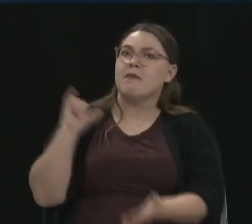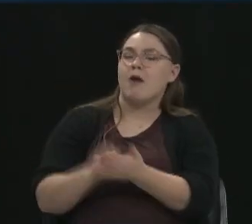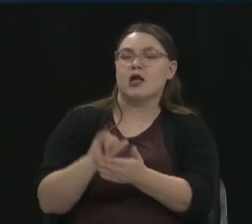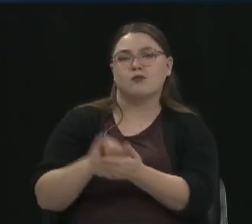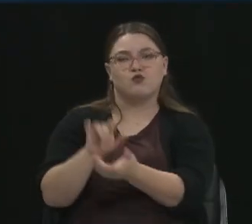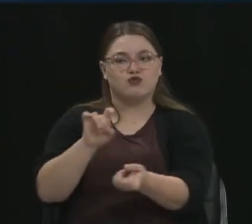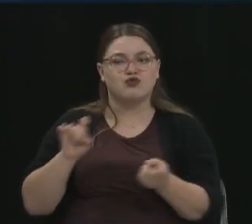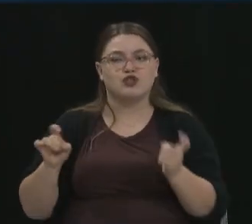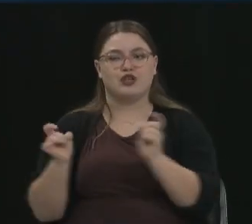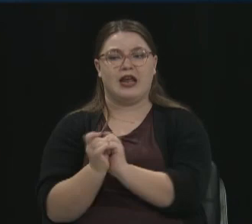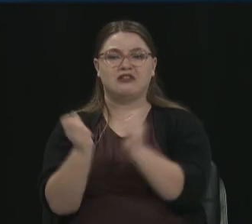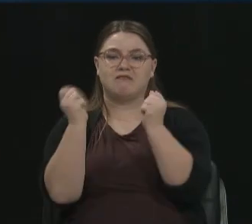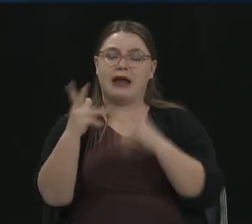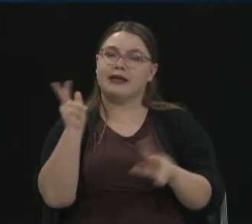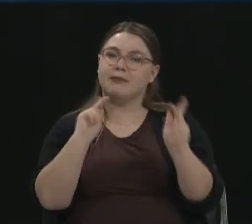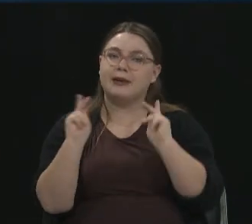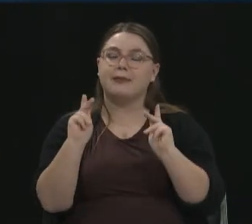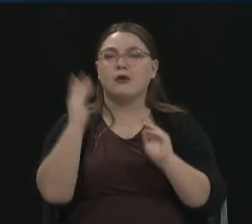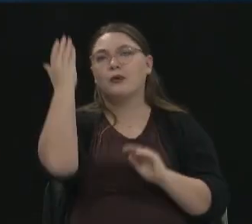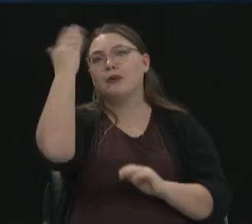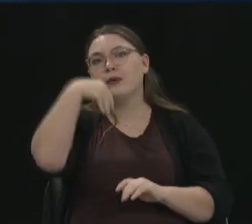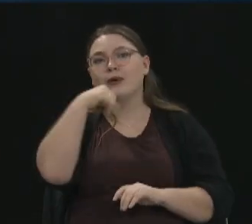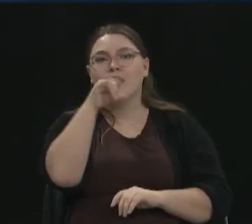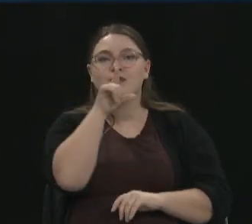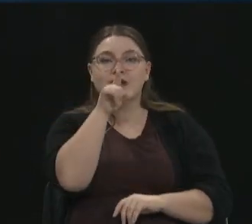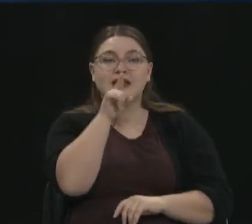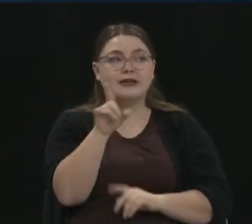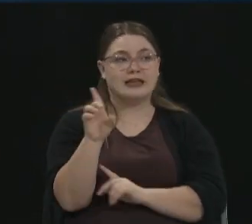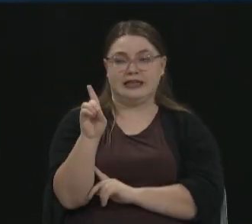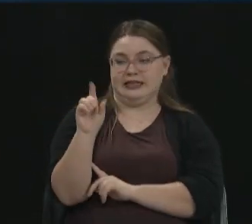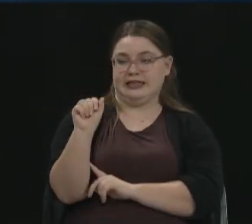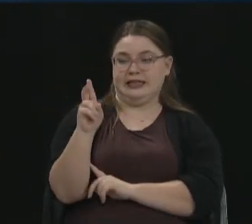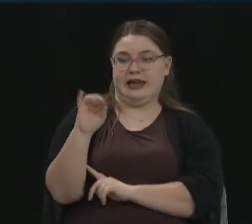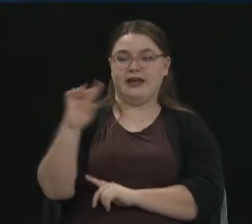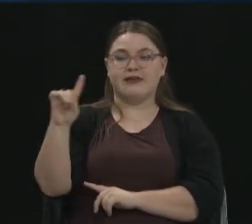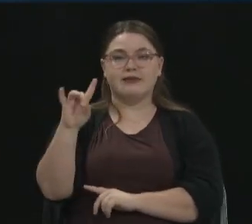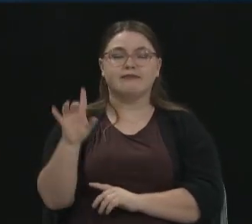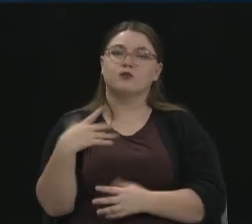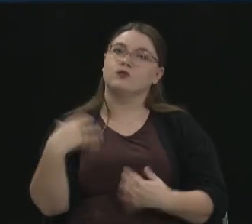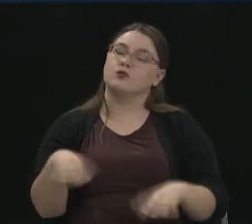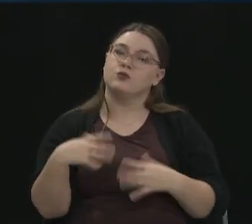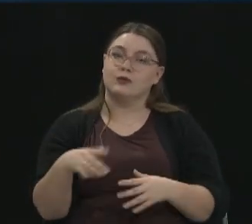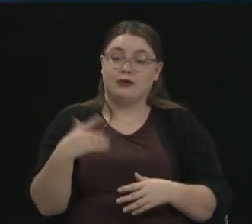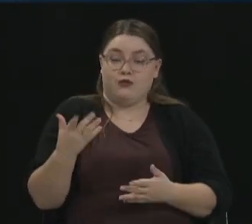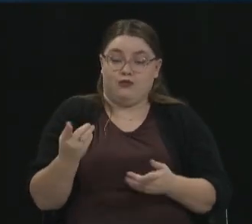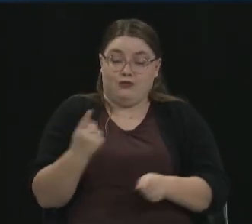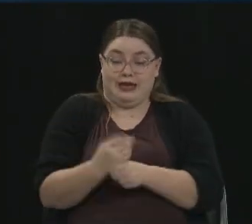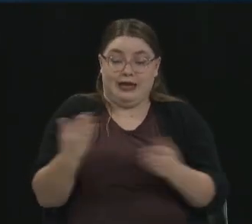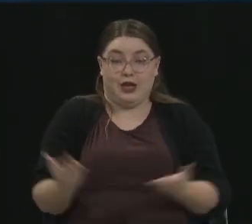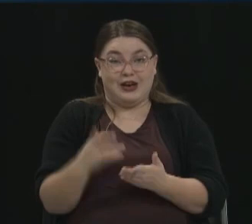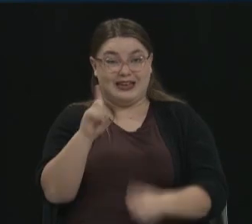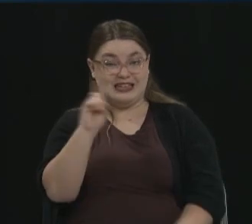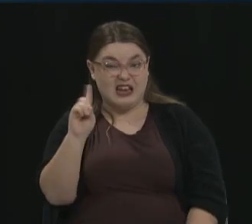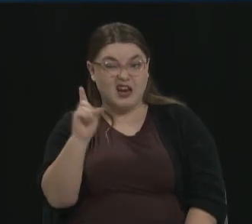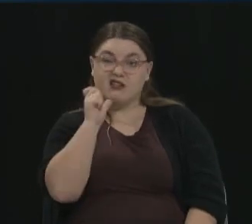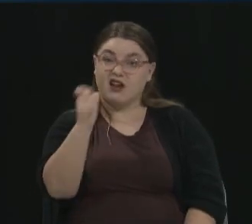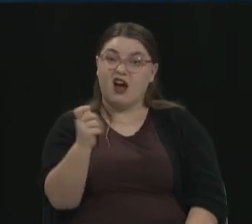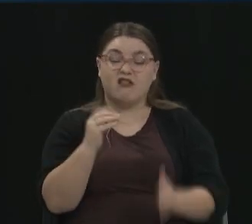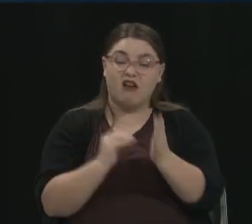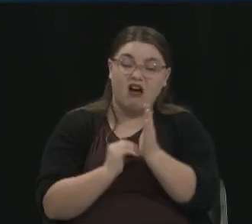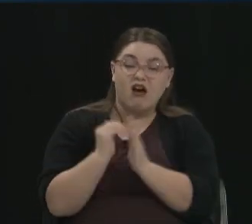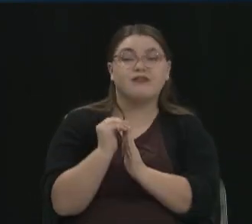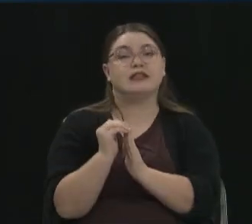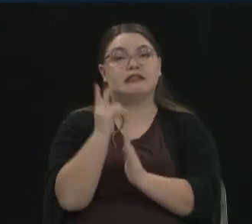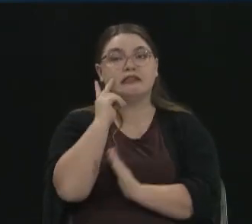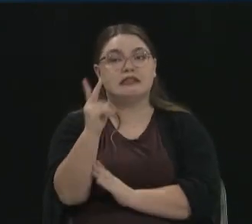not everyone thinks about it first, and we don't have a lot of that going on in our immediate region, thankfully, to the benefit of